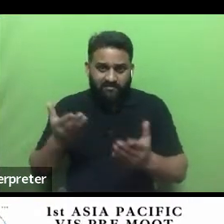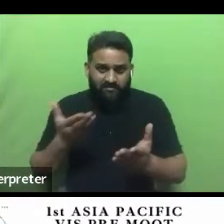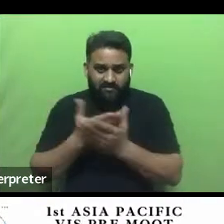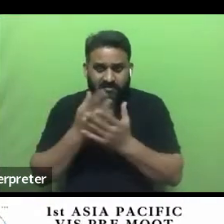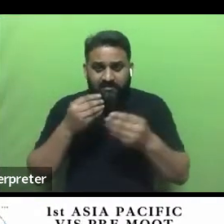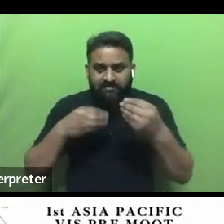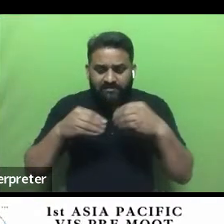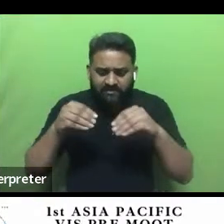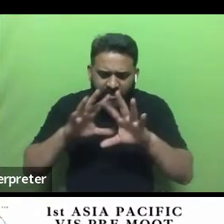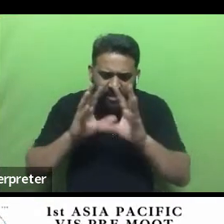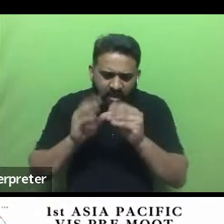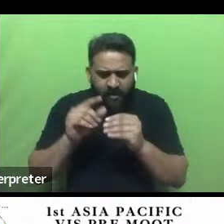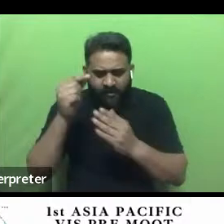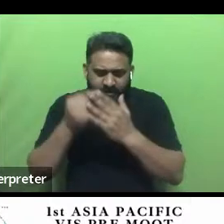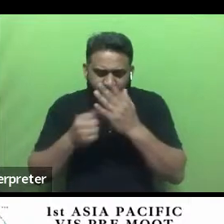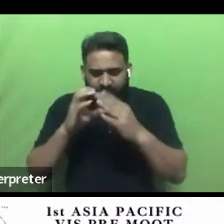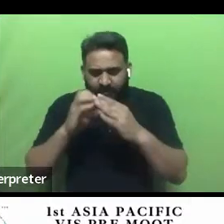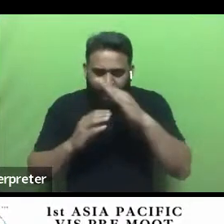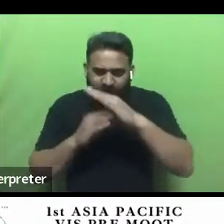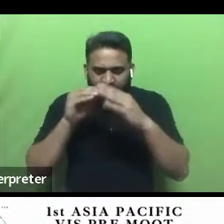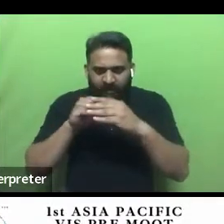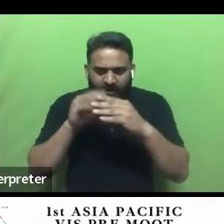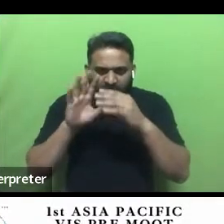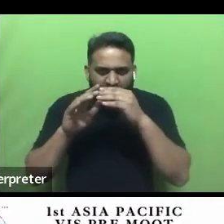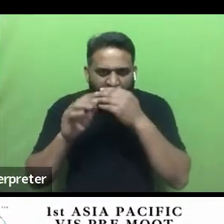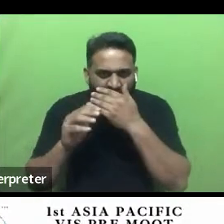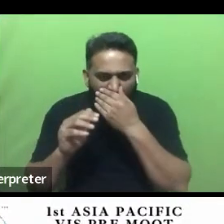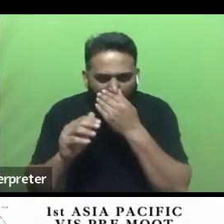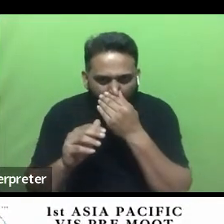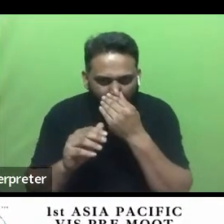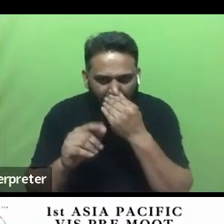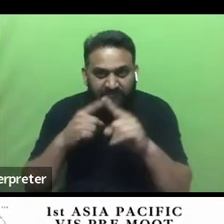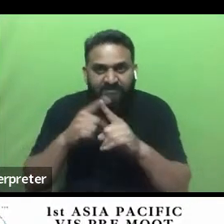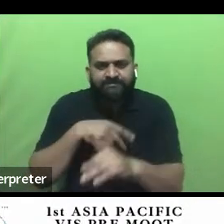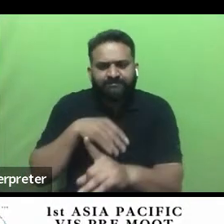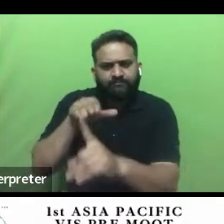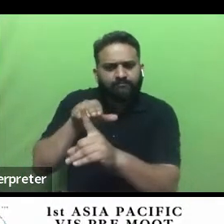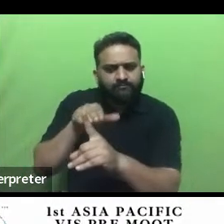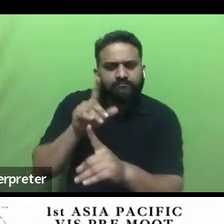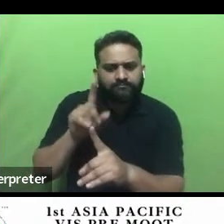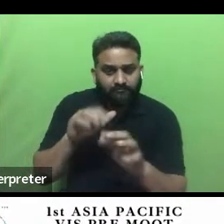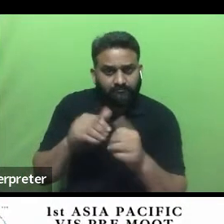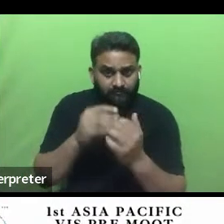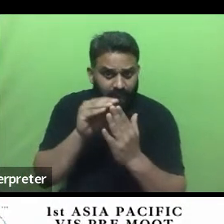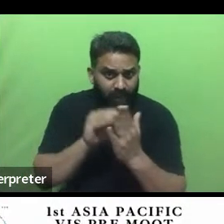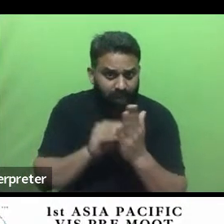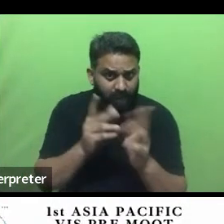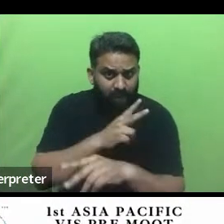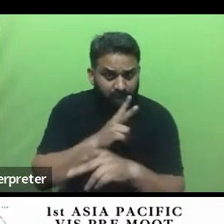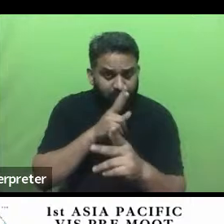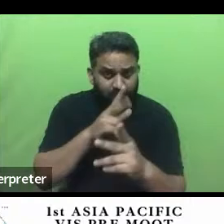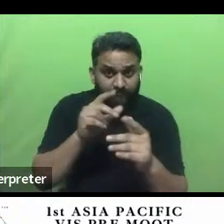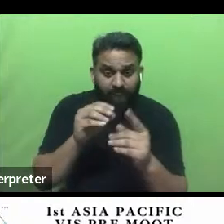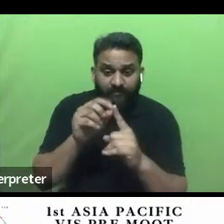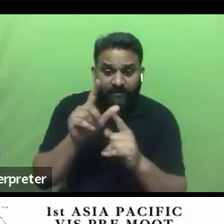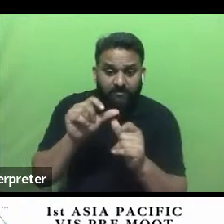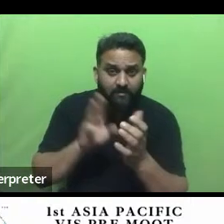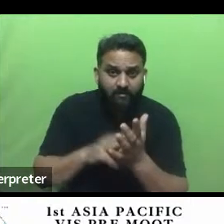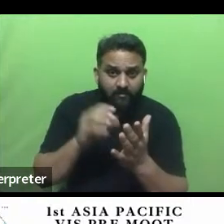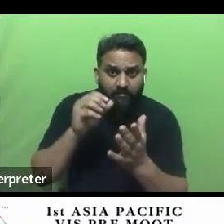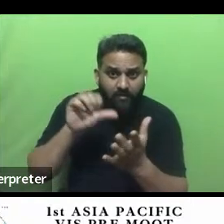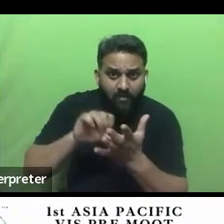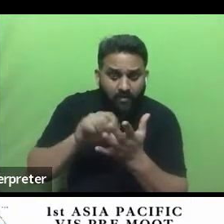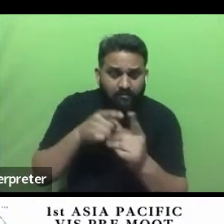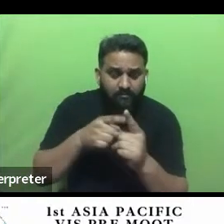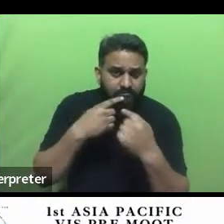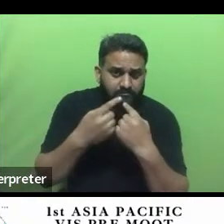be included in the contract. And he reminds Ms. Bupati of what she had already been told at the Palm Oil Summit that, and I